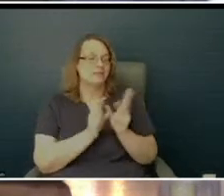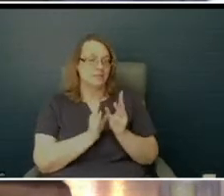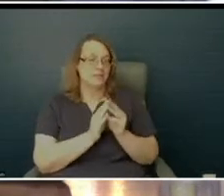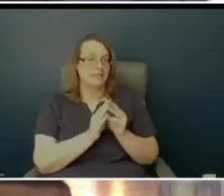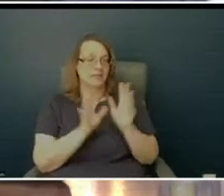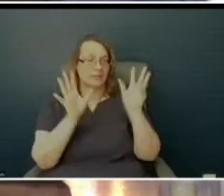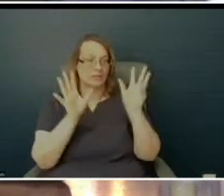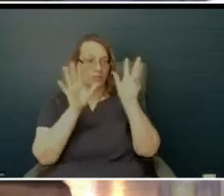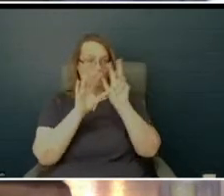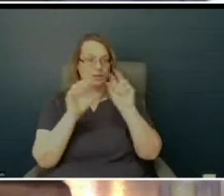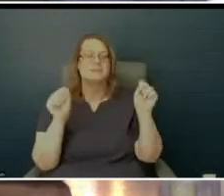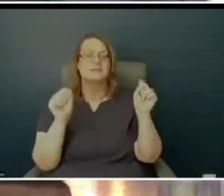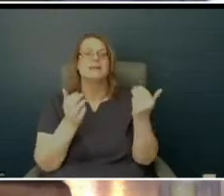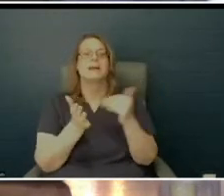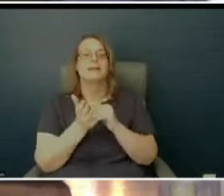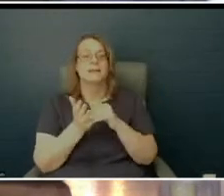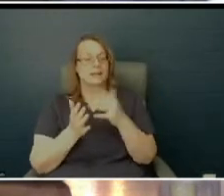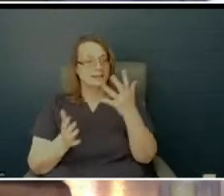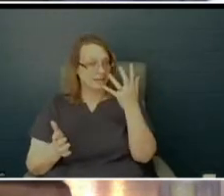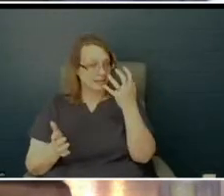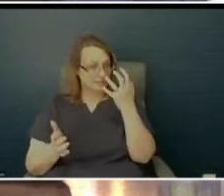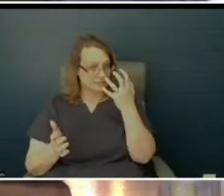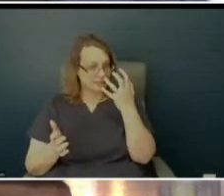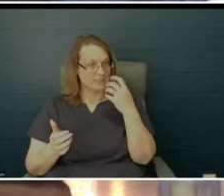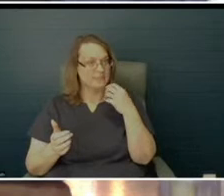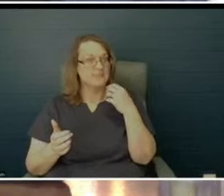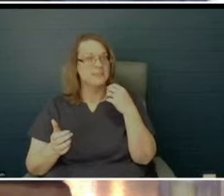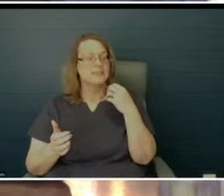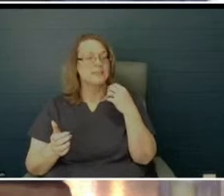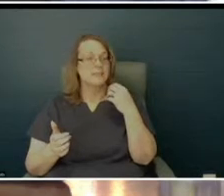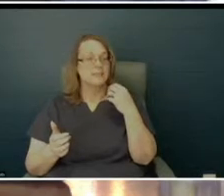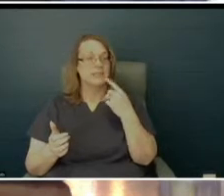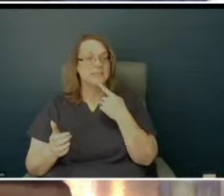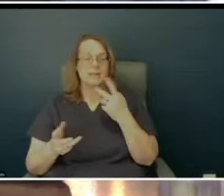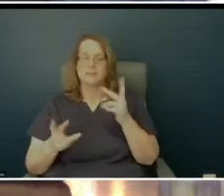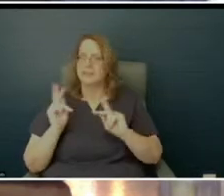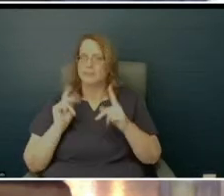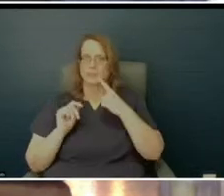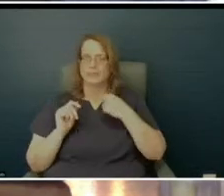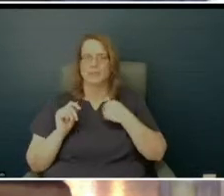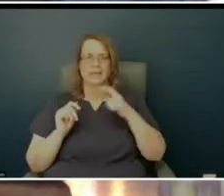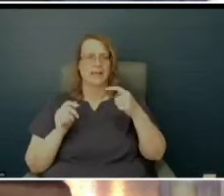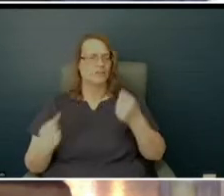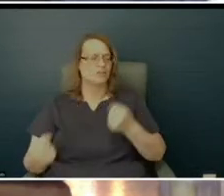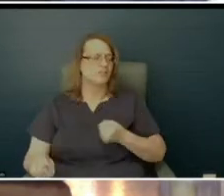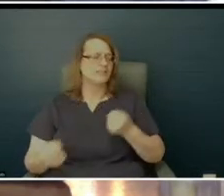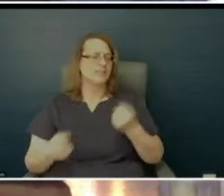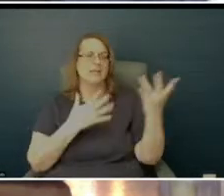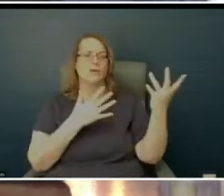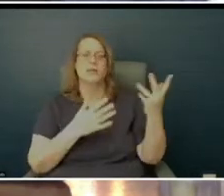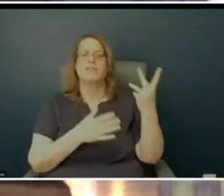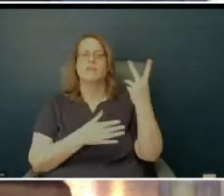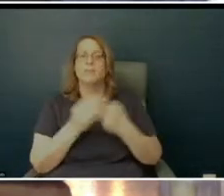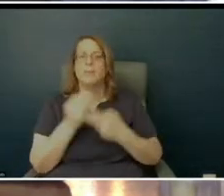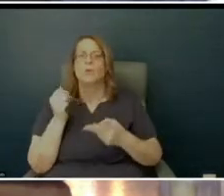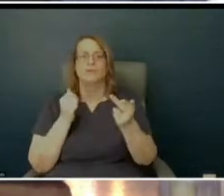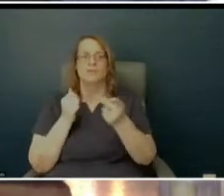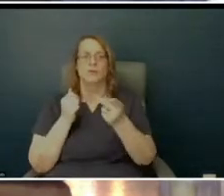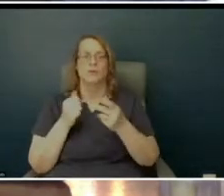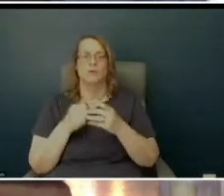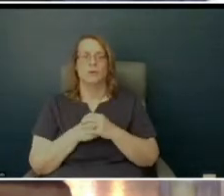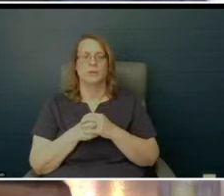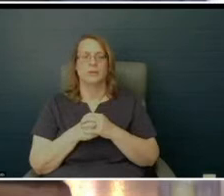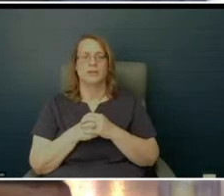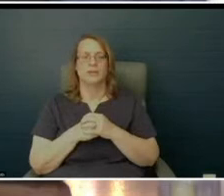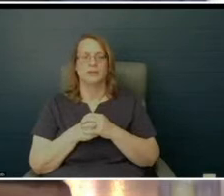getting very agitated, and he said, "People tell me I should just get rid of both of you. I should just remove you